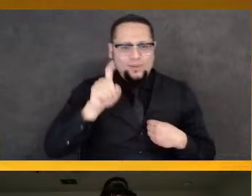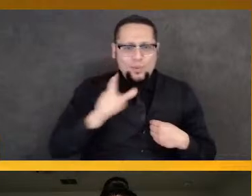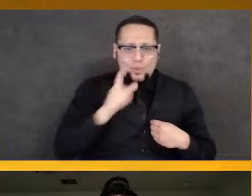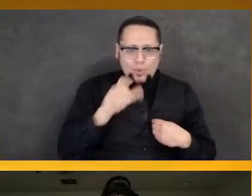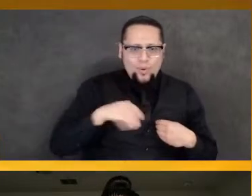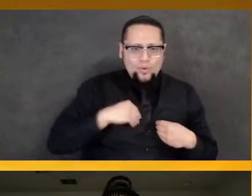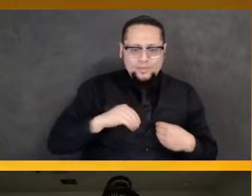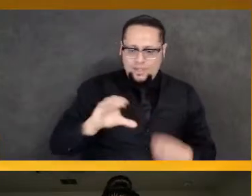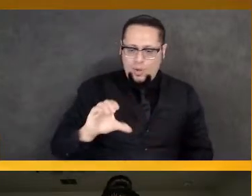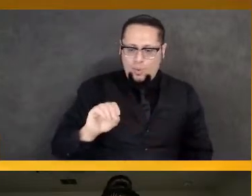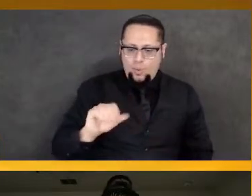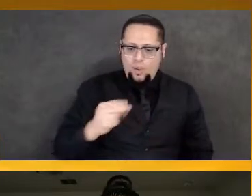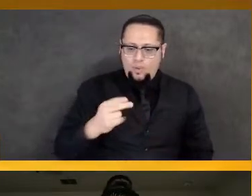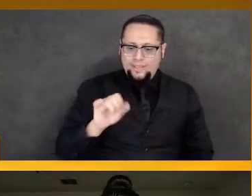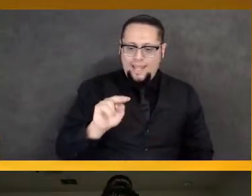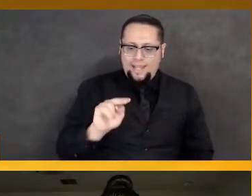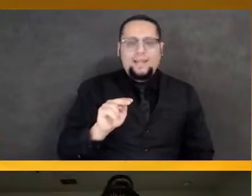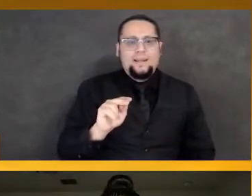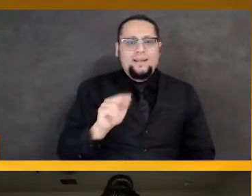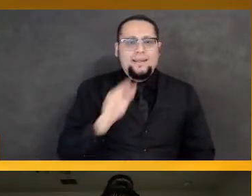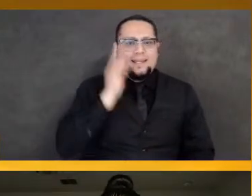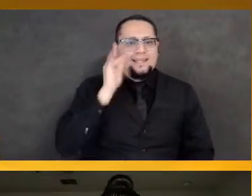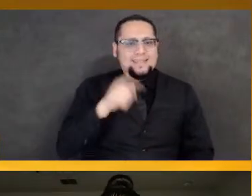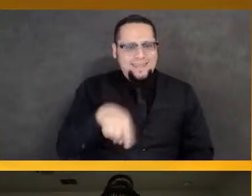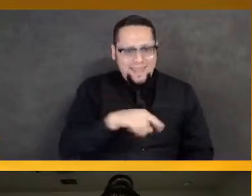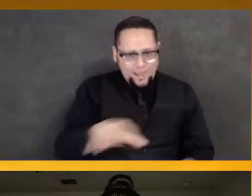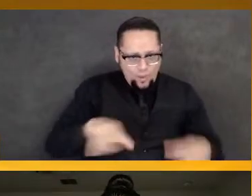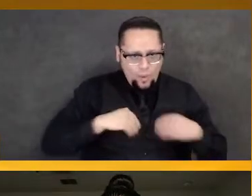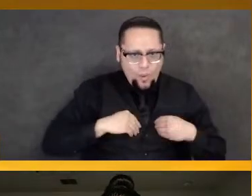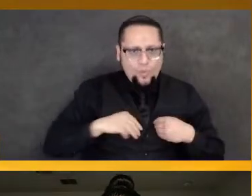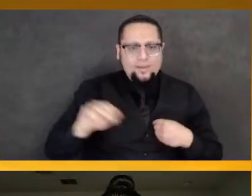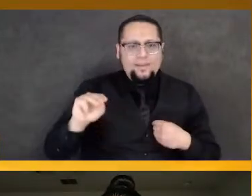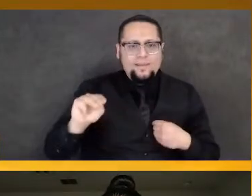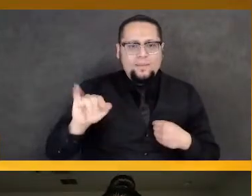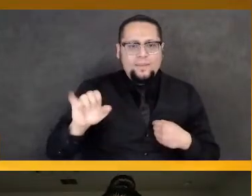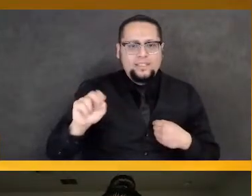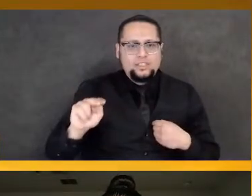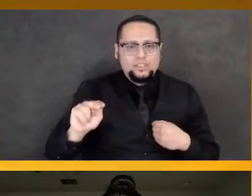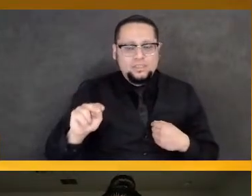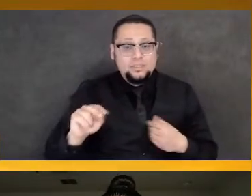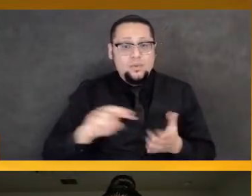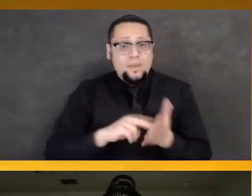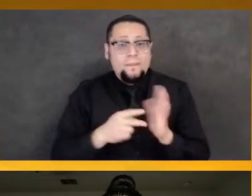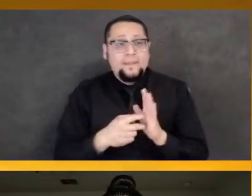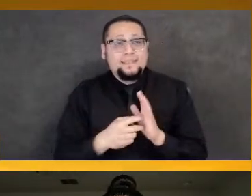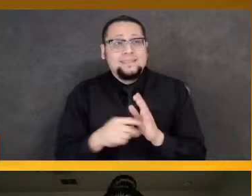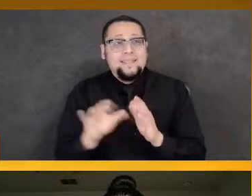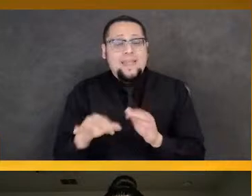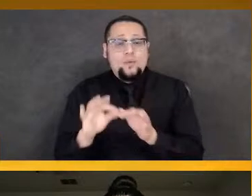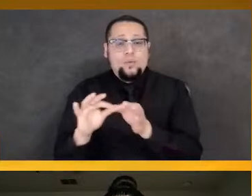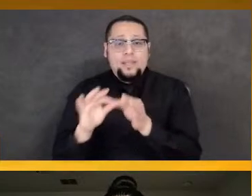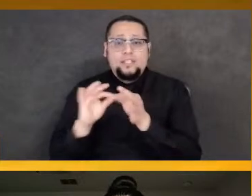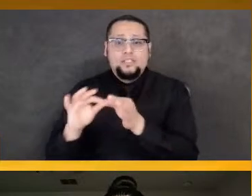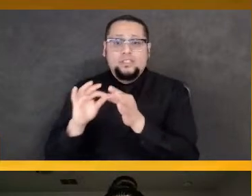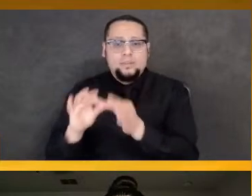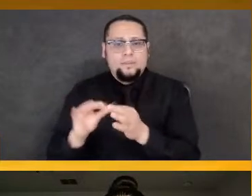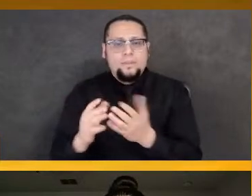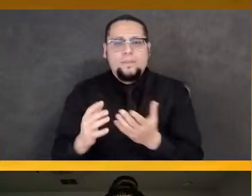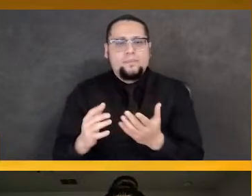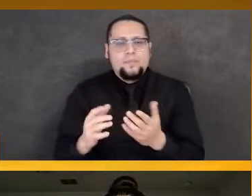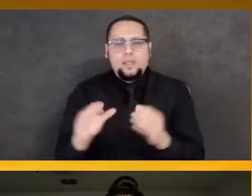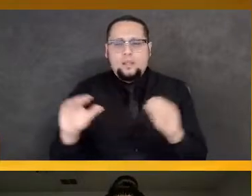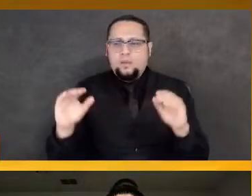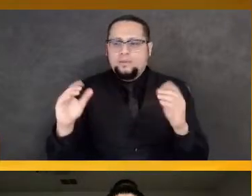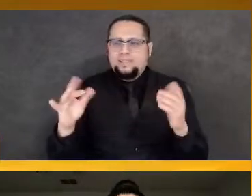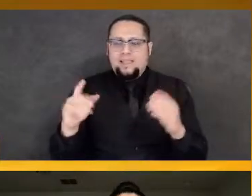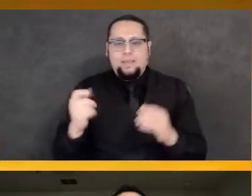as the Coahuiltecans love nature. So in those terms, in that relationship, there was not this